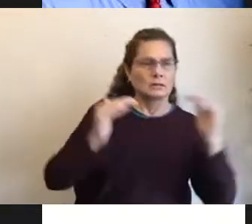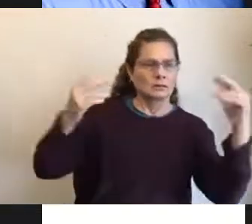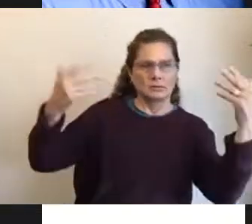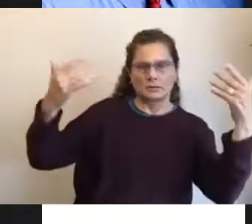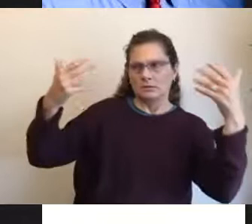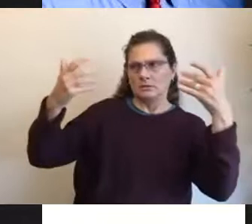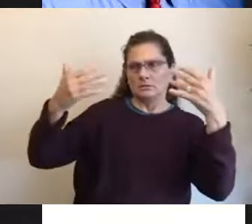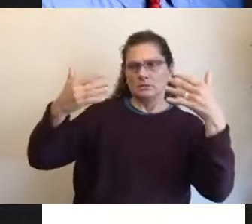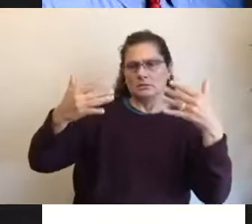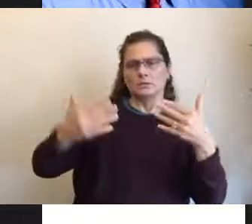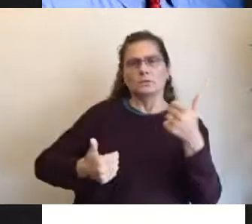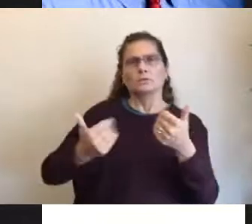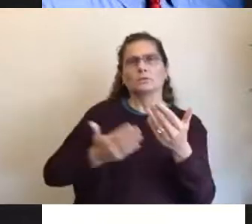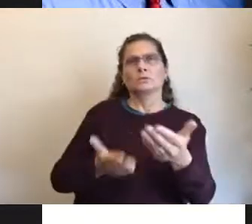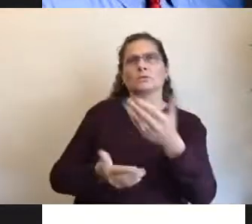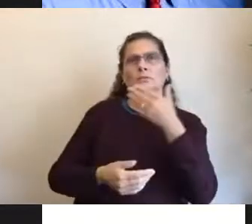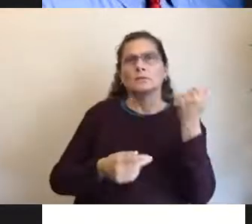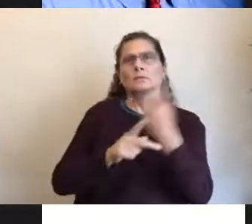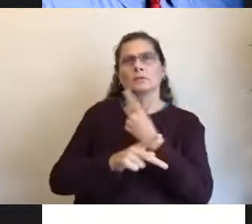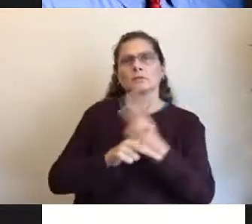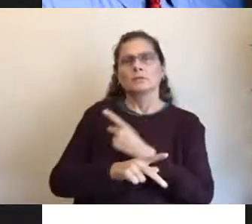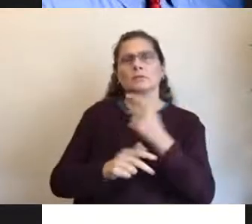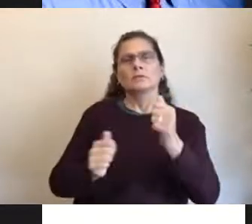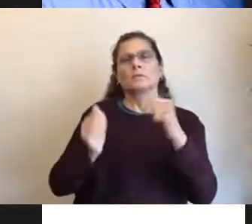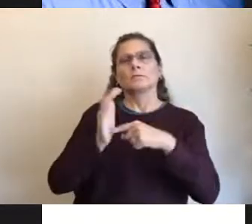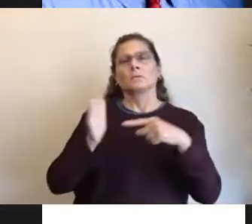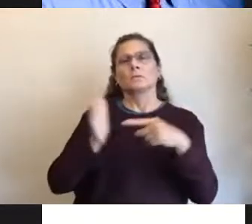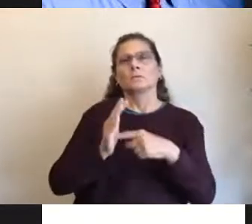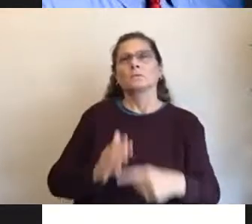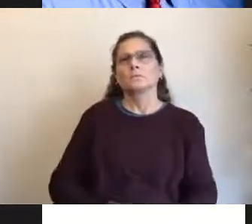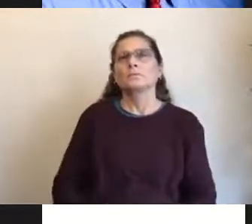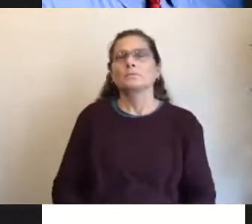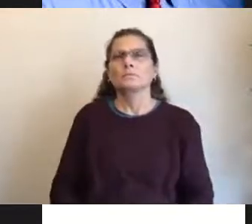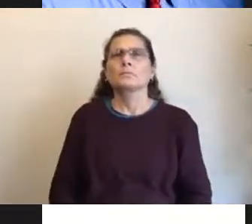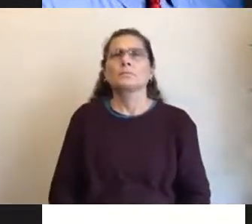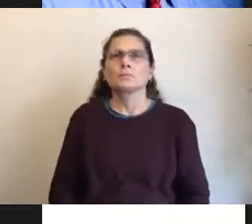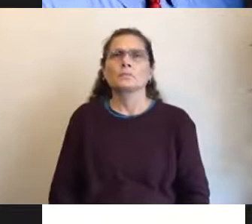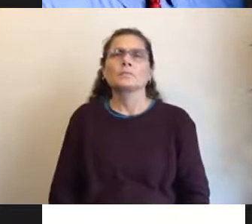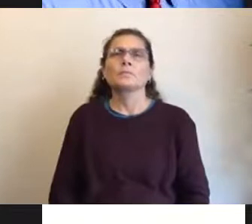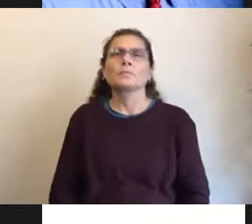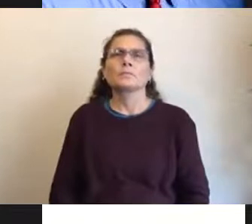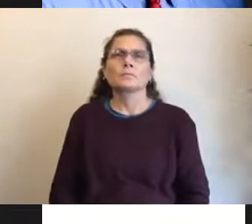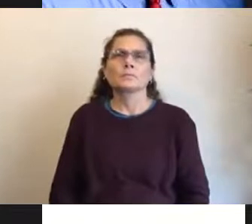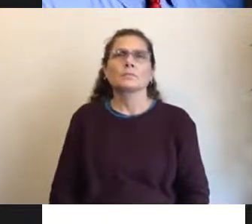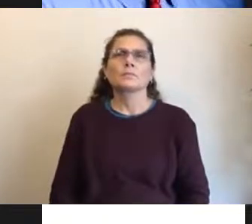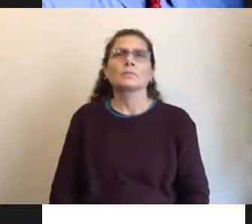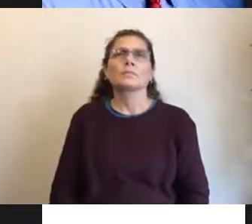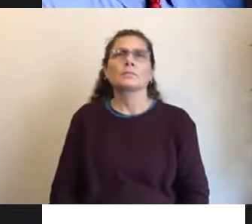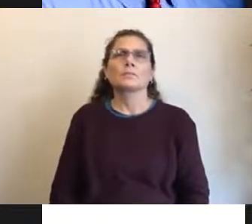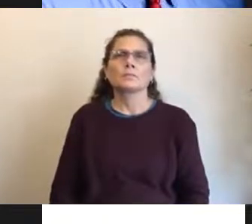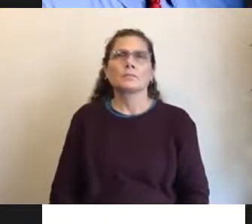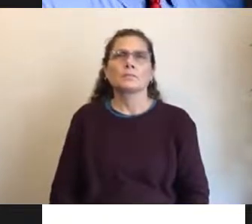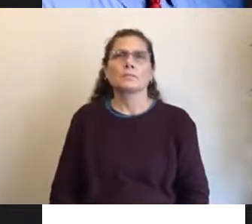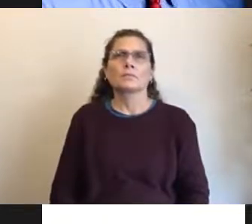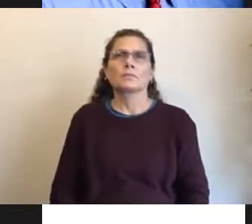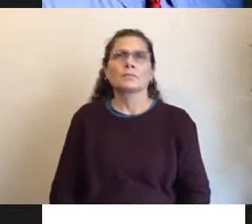about alternatives before signing up for COBRA, and that's what we want to stress to the consumers. Now, next I want